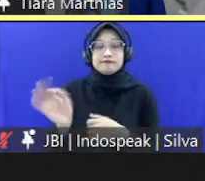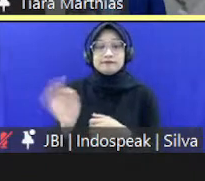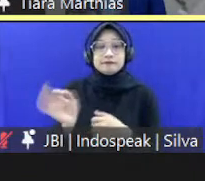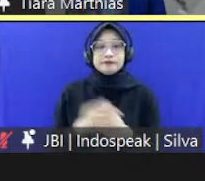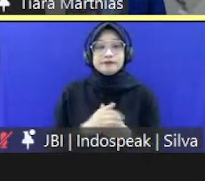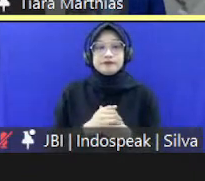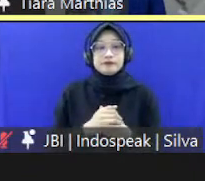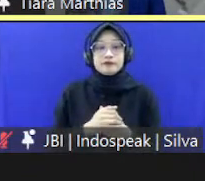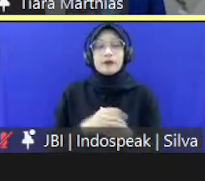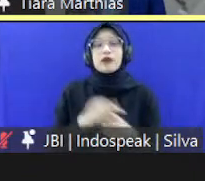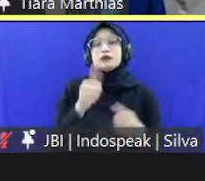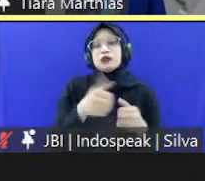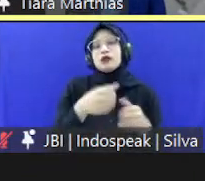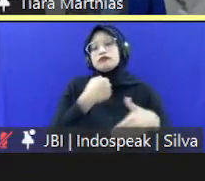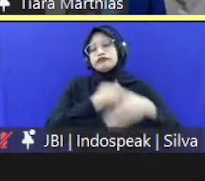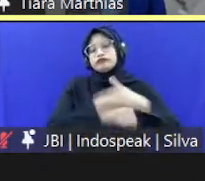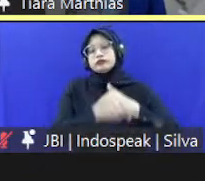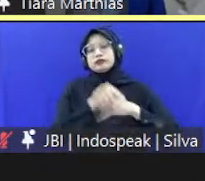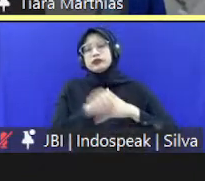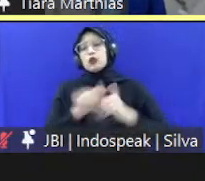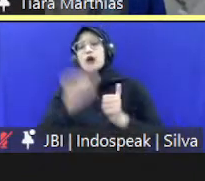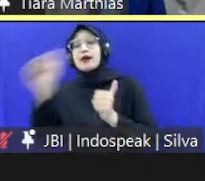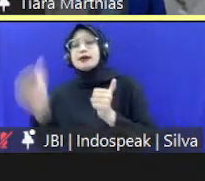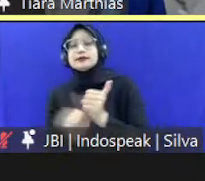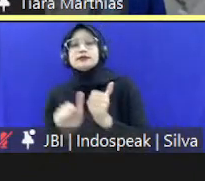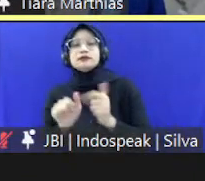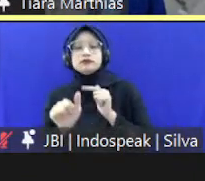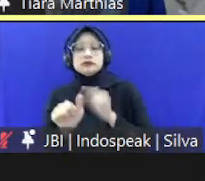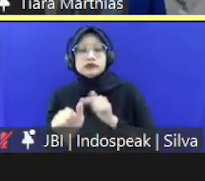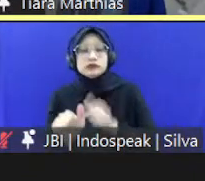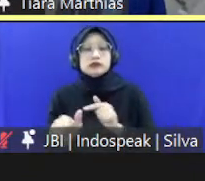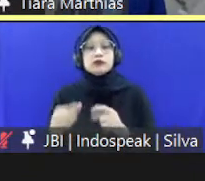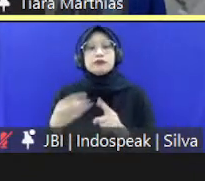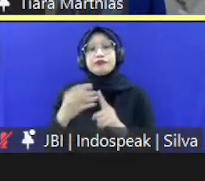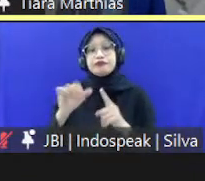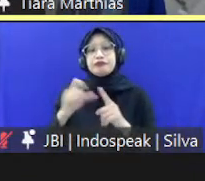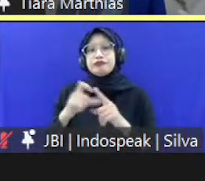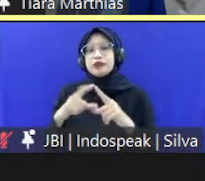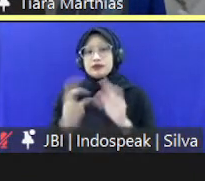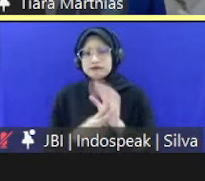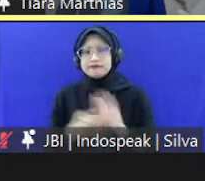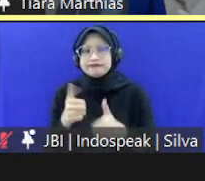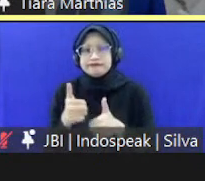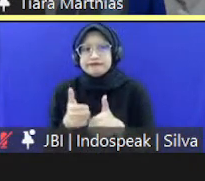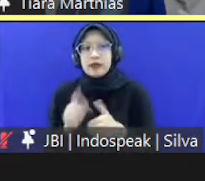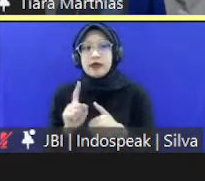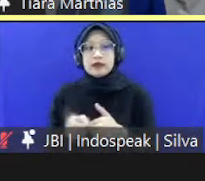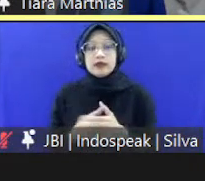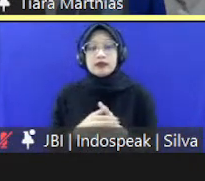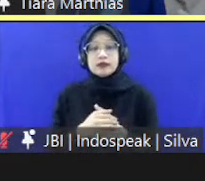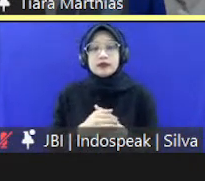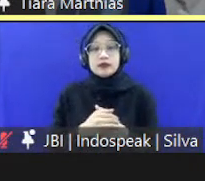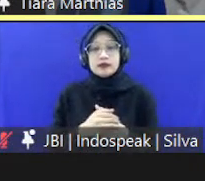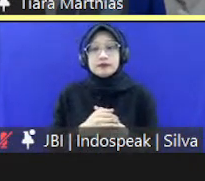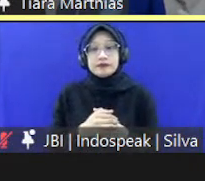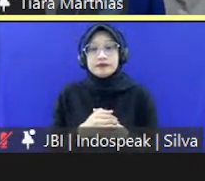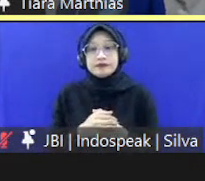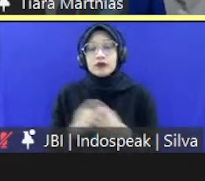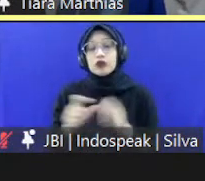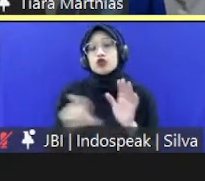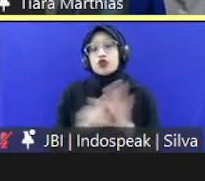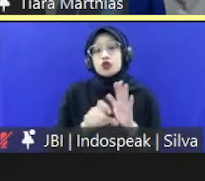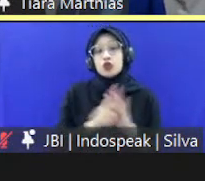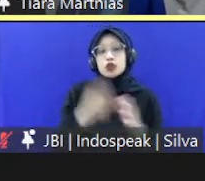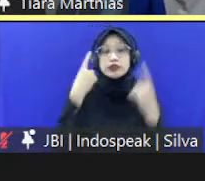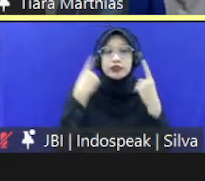assist for delivery. We see a lot of them are actually concentrated in Java and Java